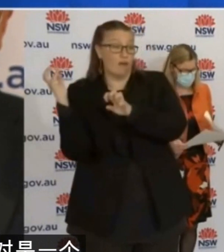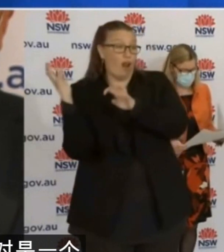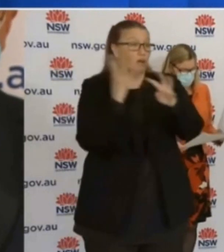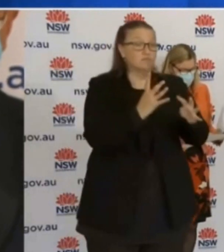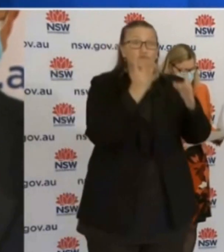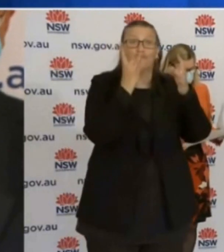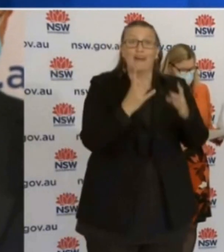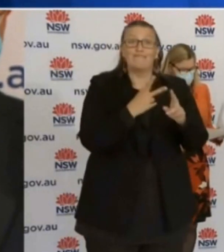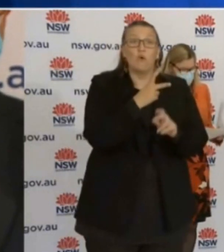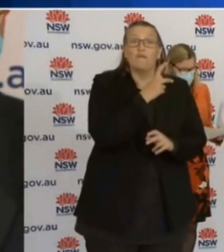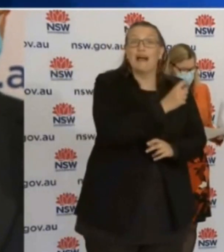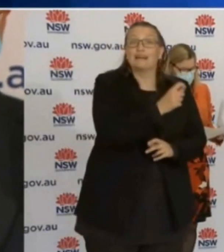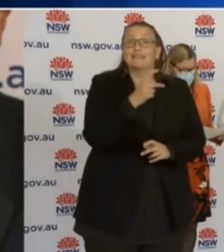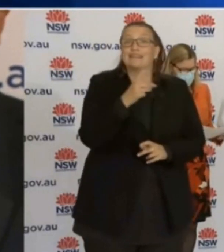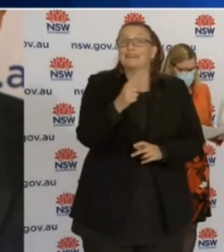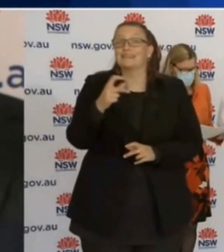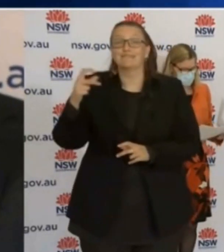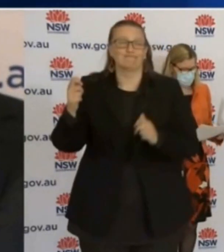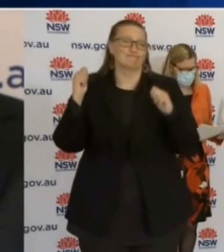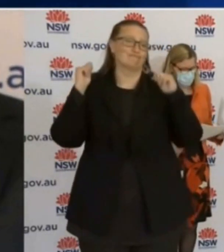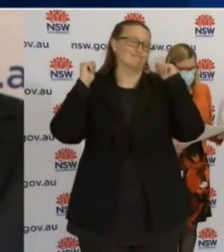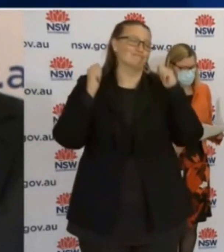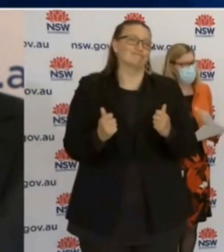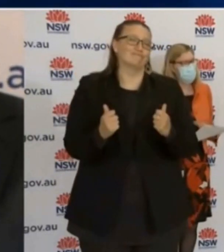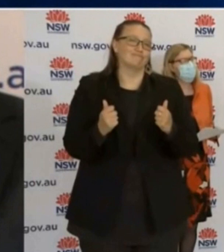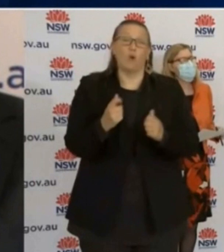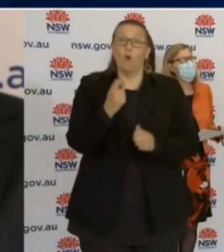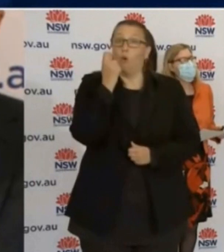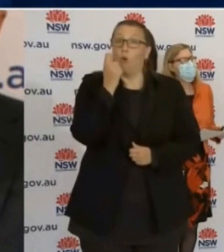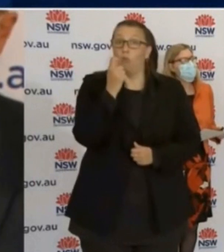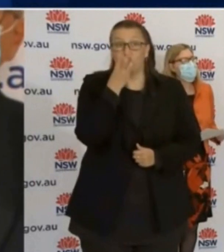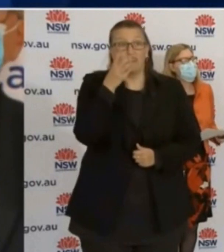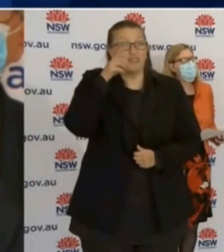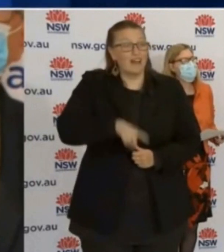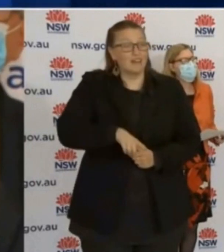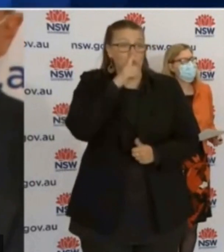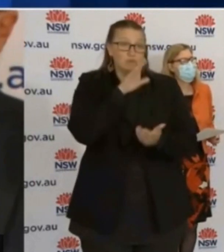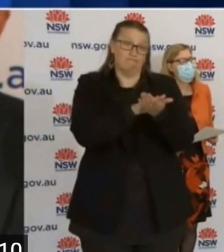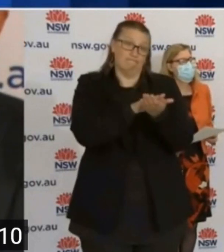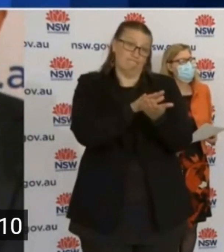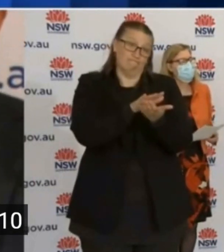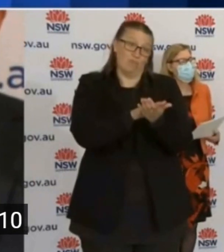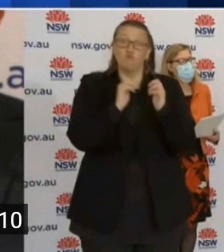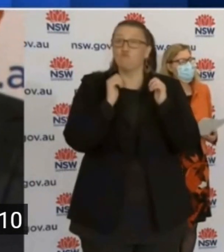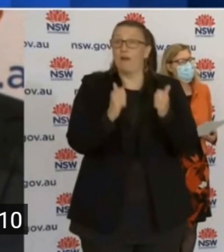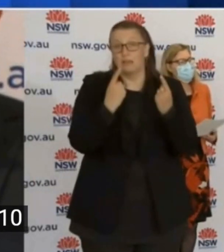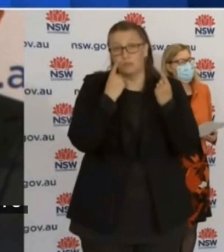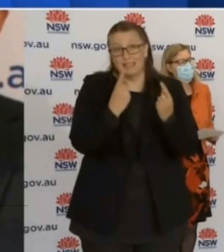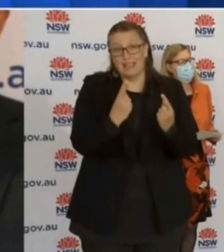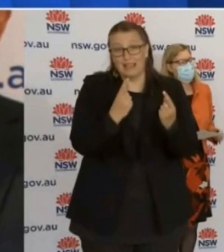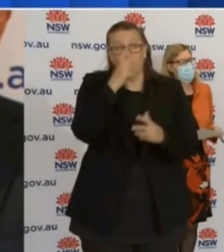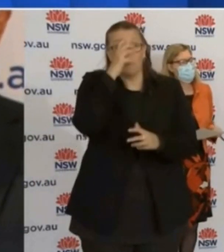people came forward enthusiastically, nearly 3,000, and I understand we have the same number today. And I understand we have around 10 or